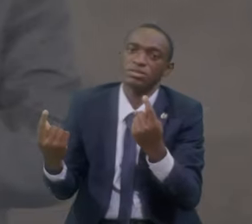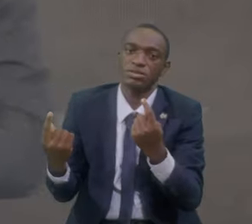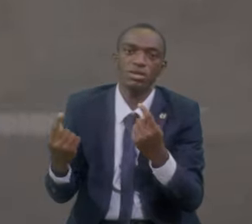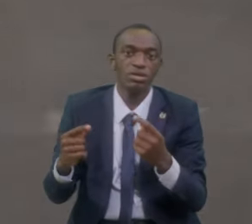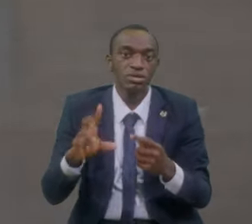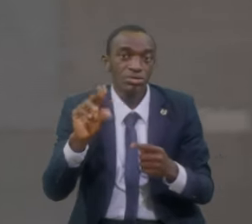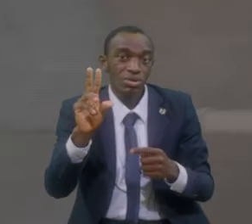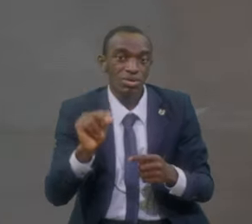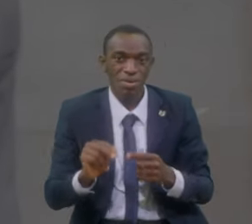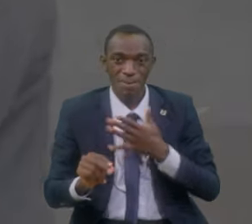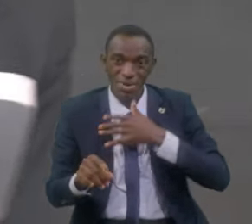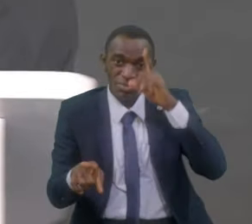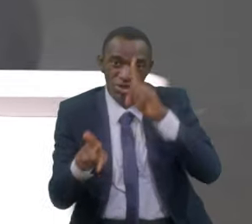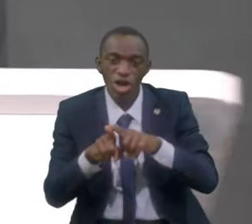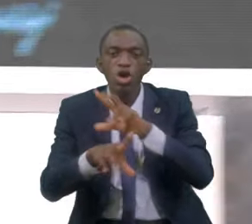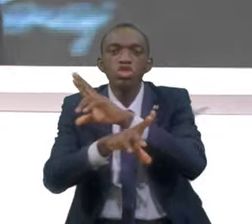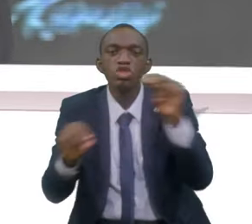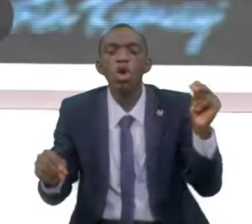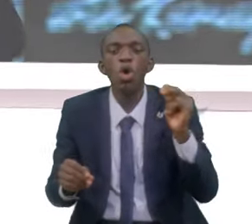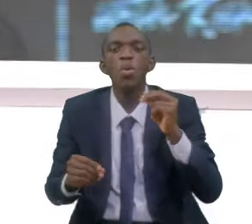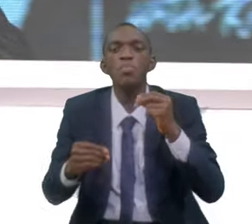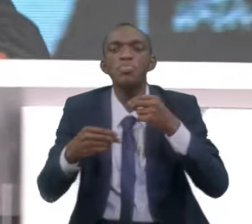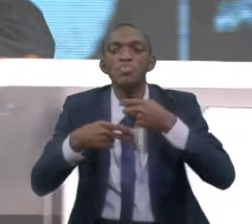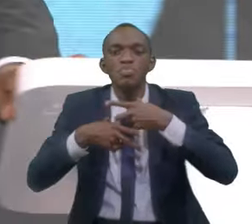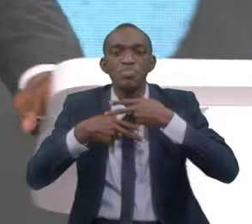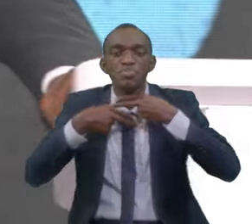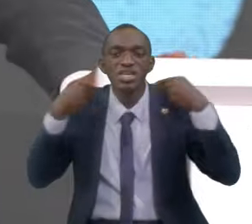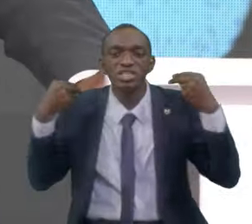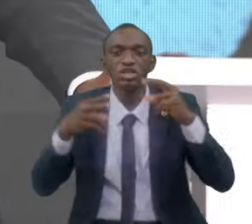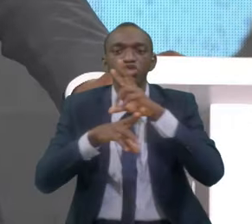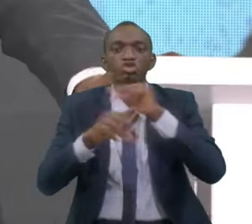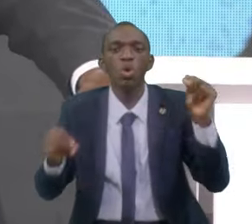sister there, no reverend father can go